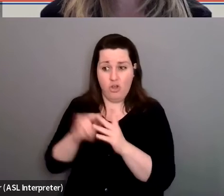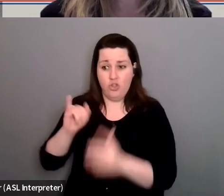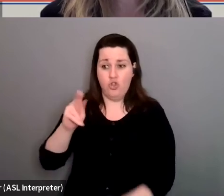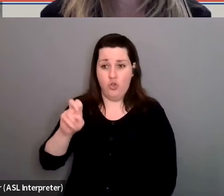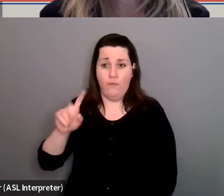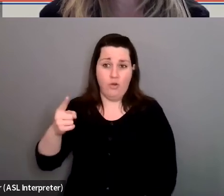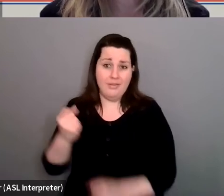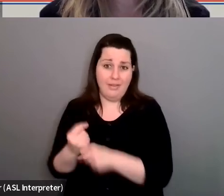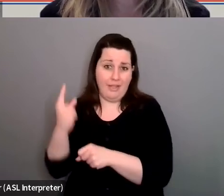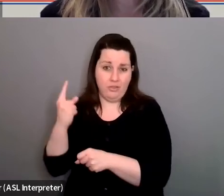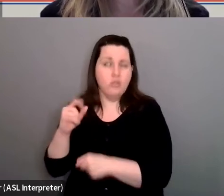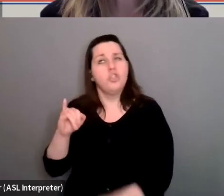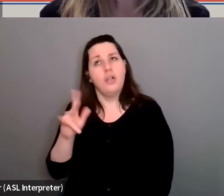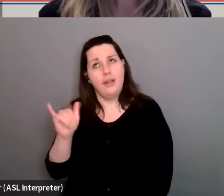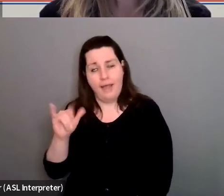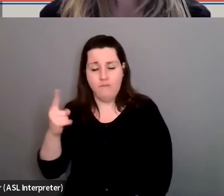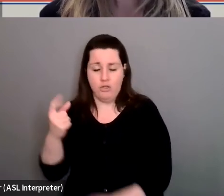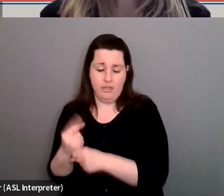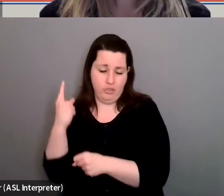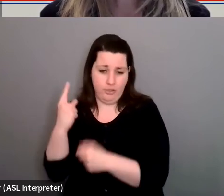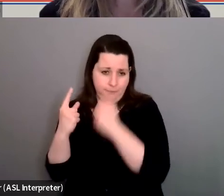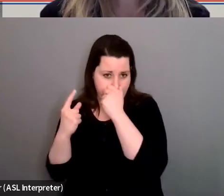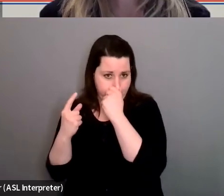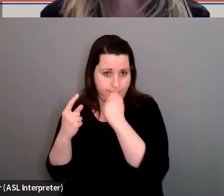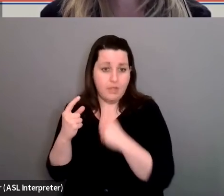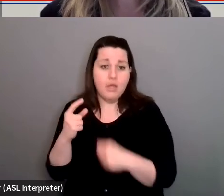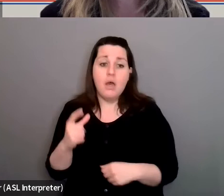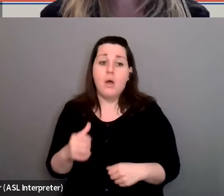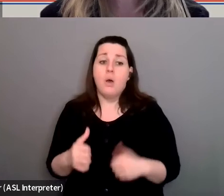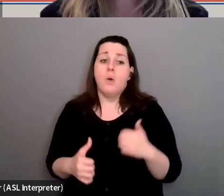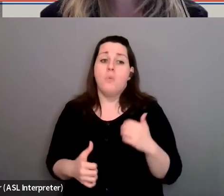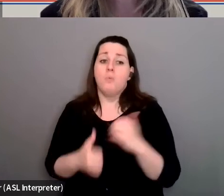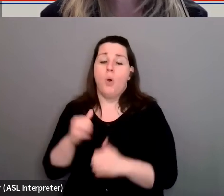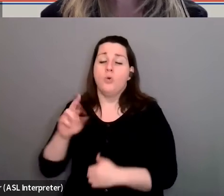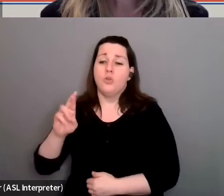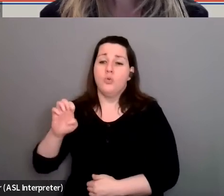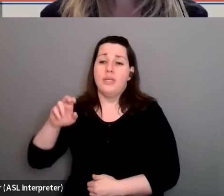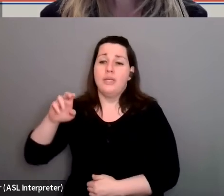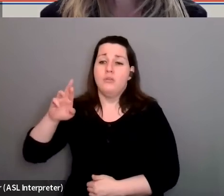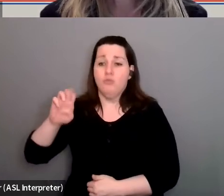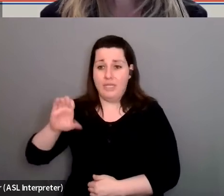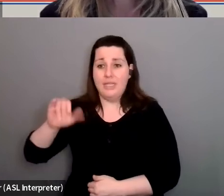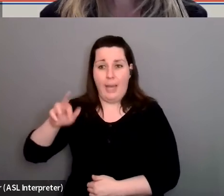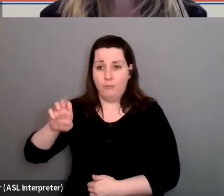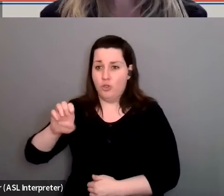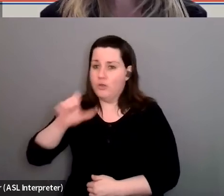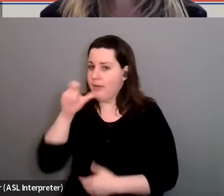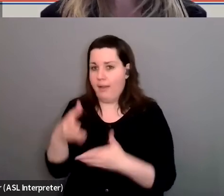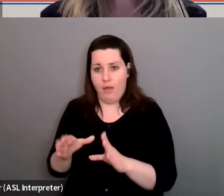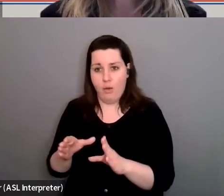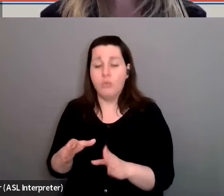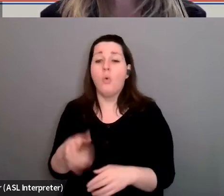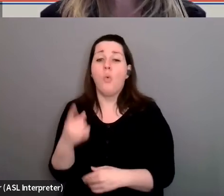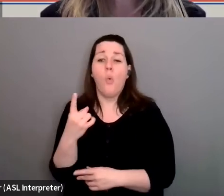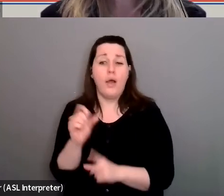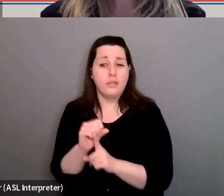last year, most recapture is not allowed. There is that one